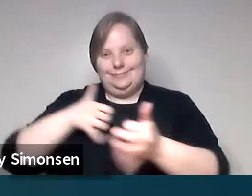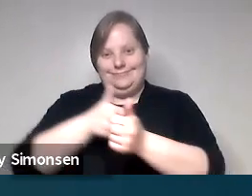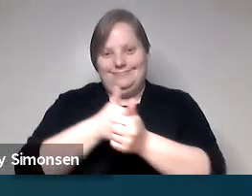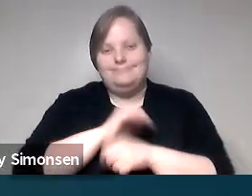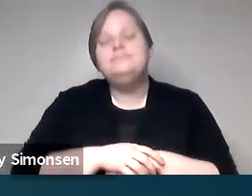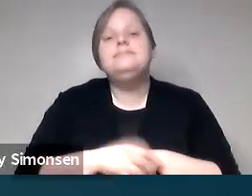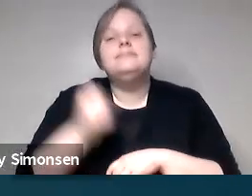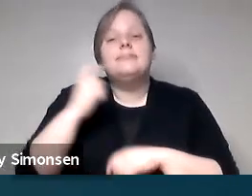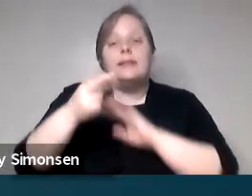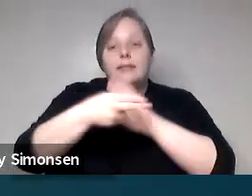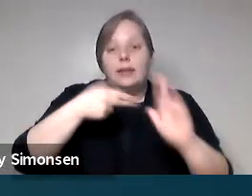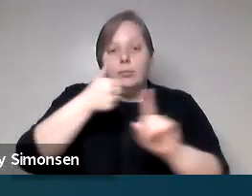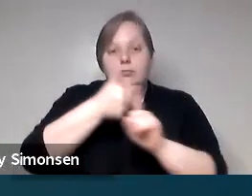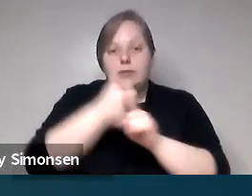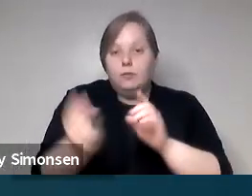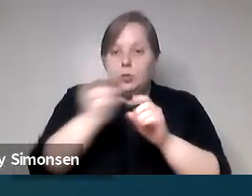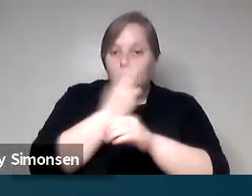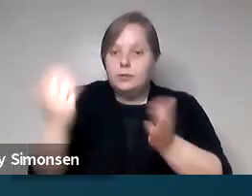Will the label be reused?